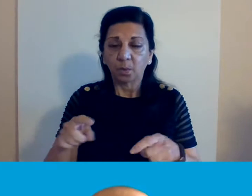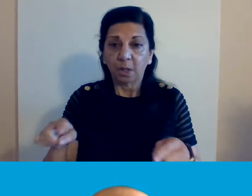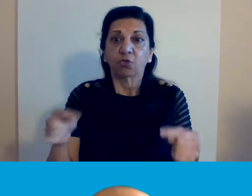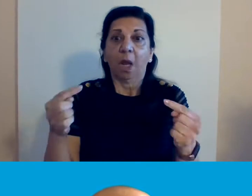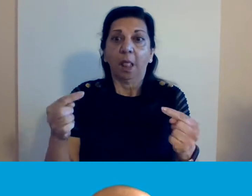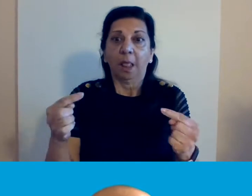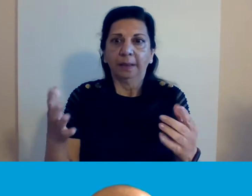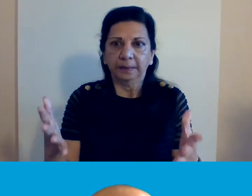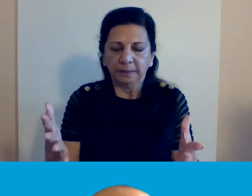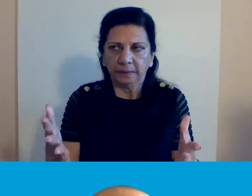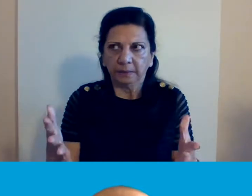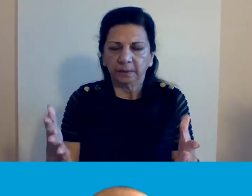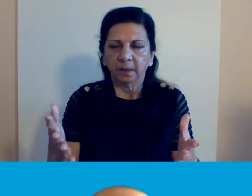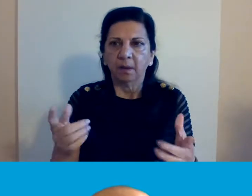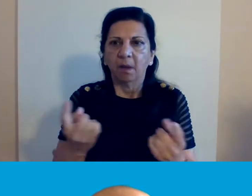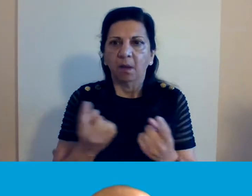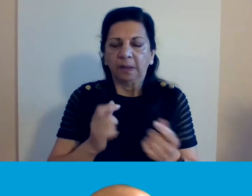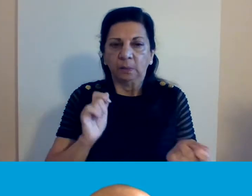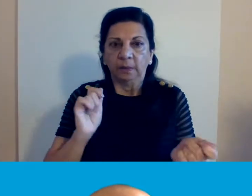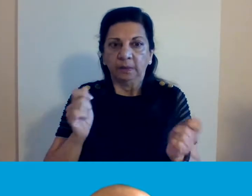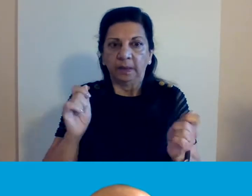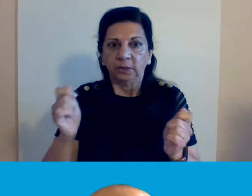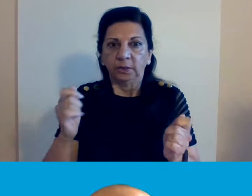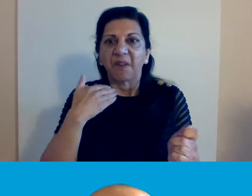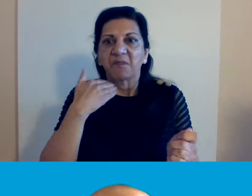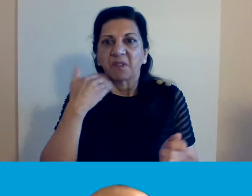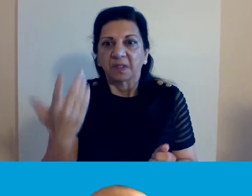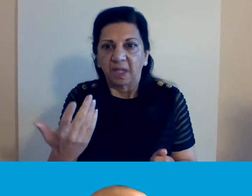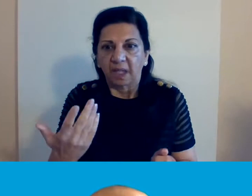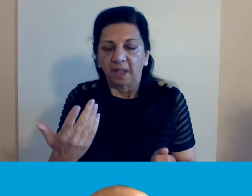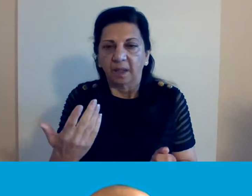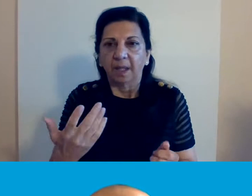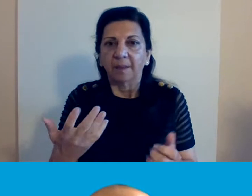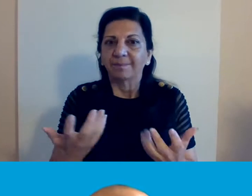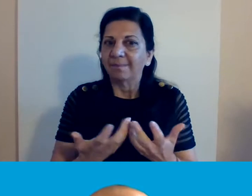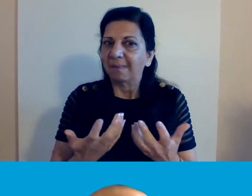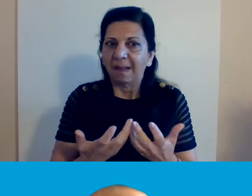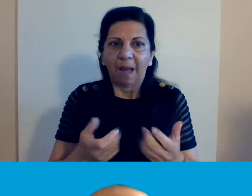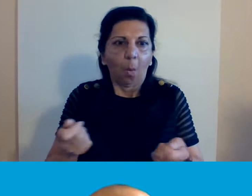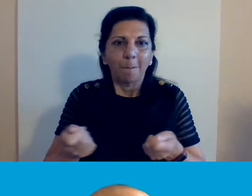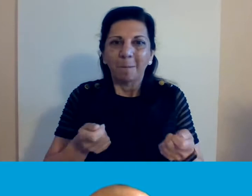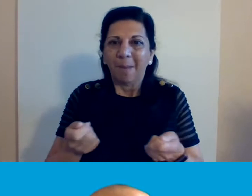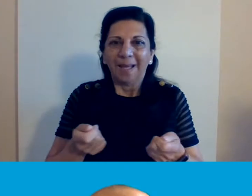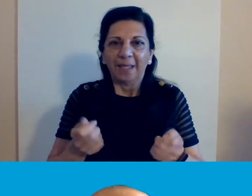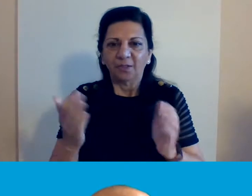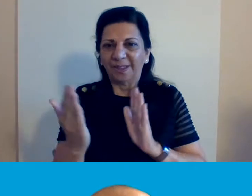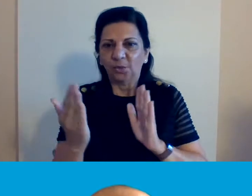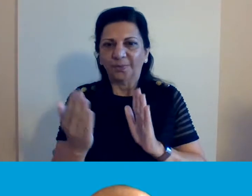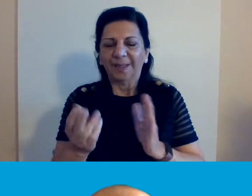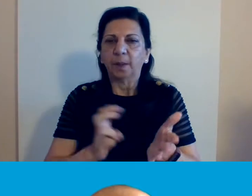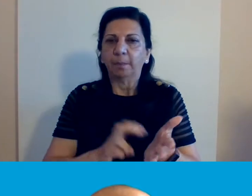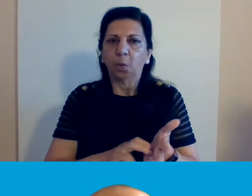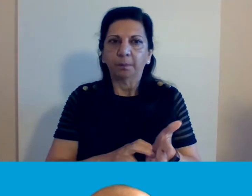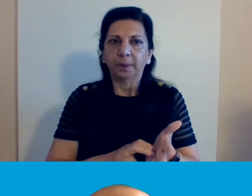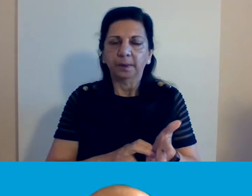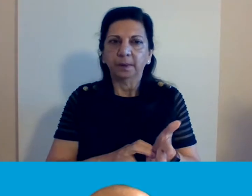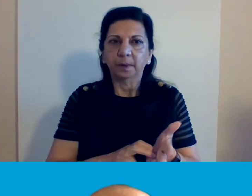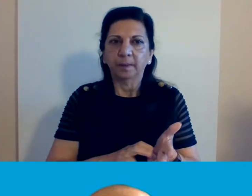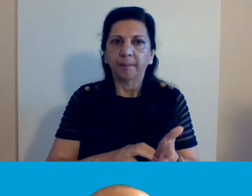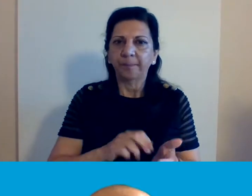it was ever-changing literally by the day about how we would manage patients. I know in my practice, we were having daily